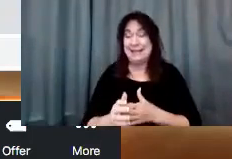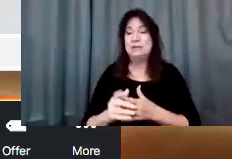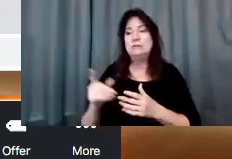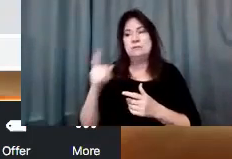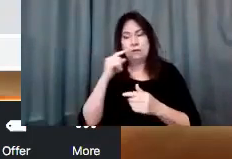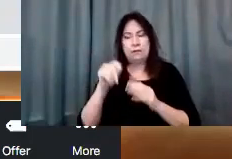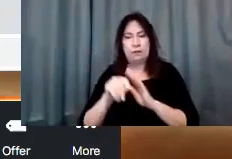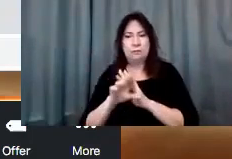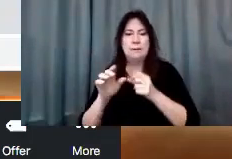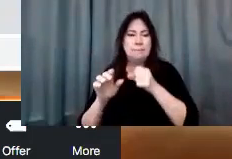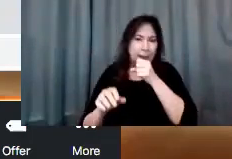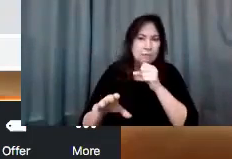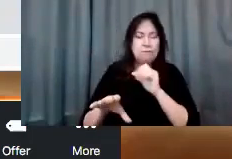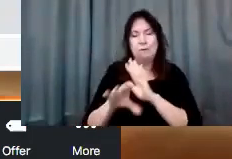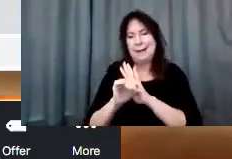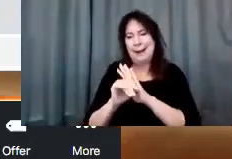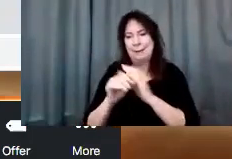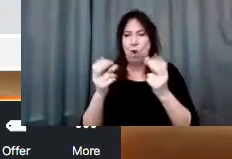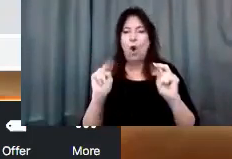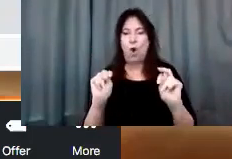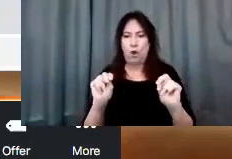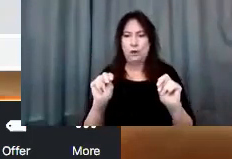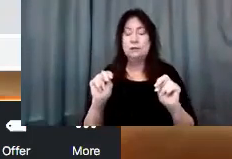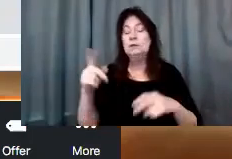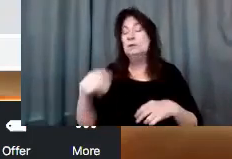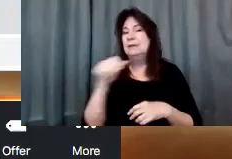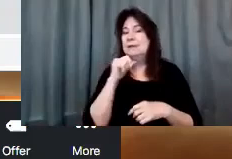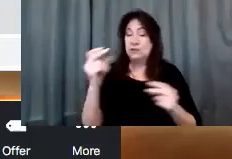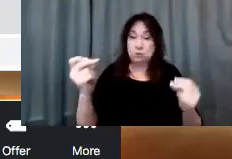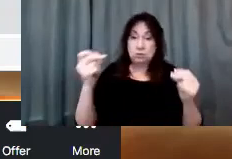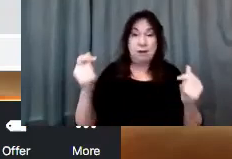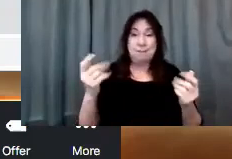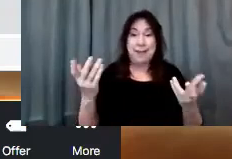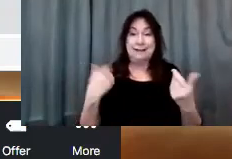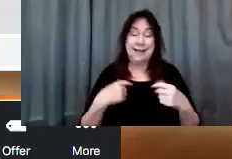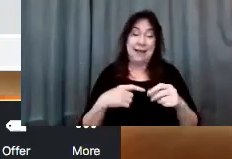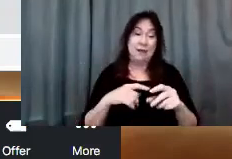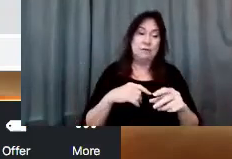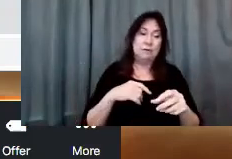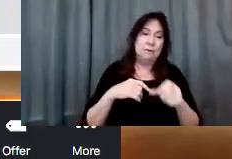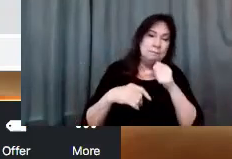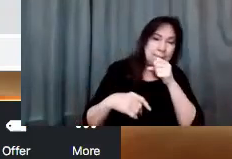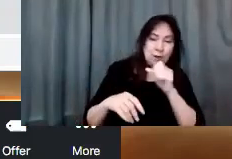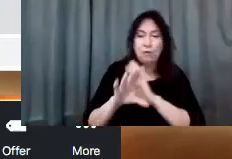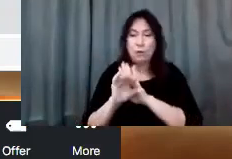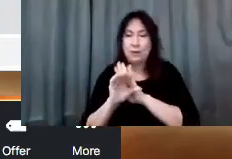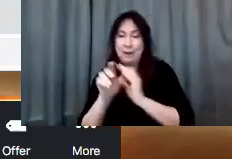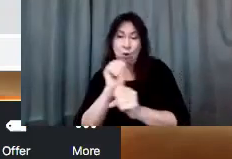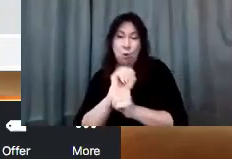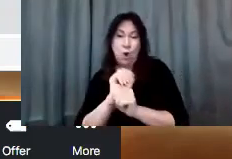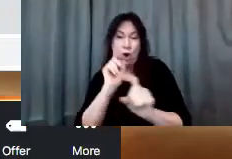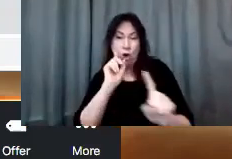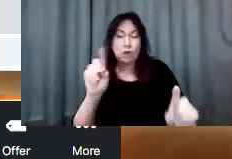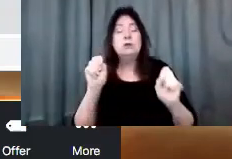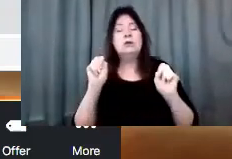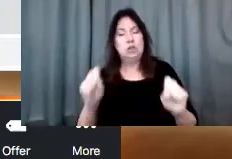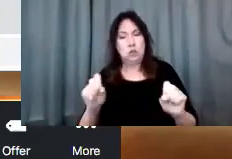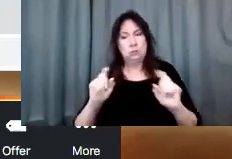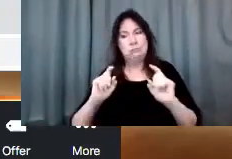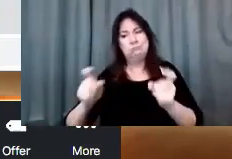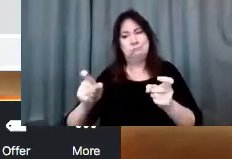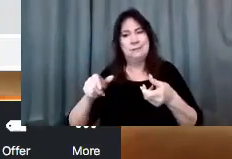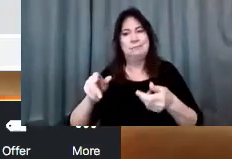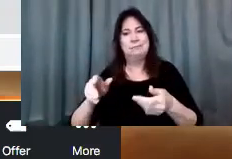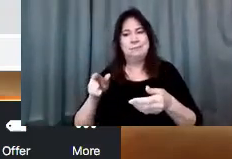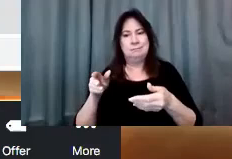to their microphone and camera. So while they don't automatically have it when they join the session, they could be granted access during